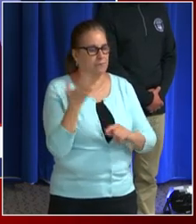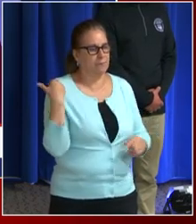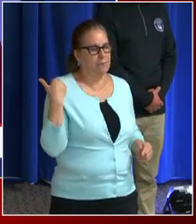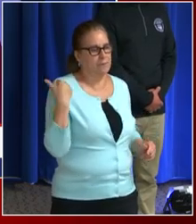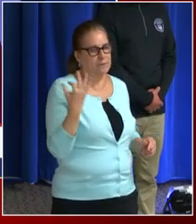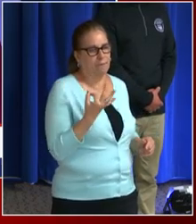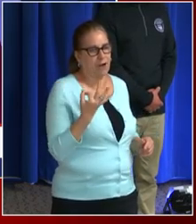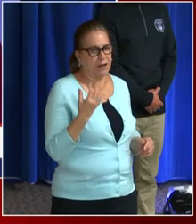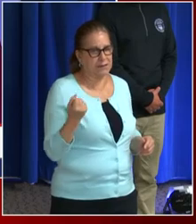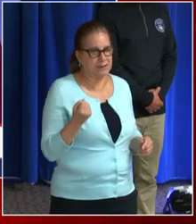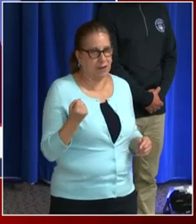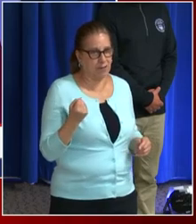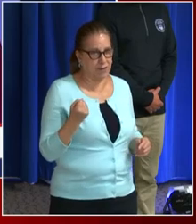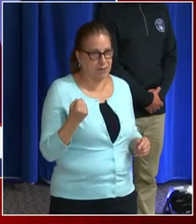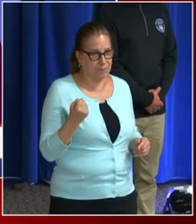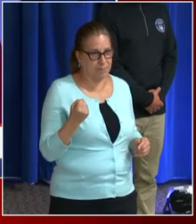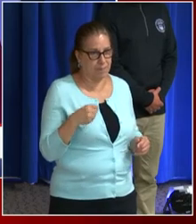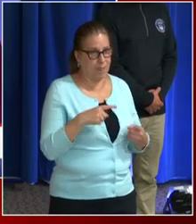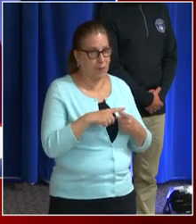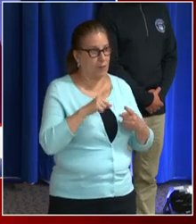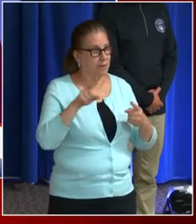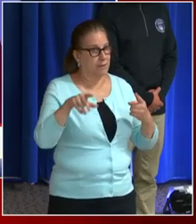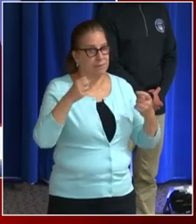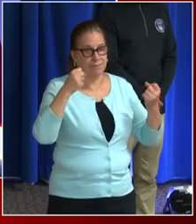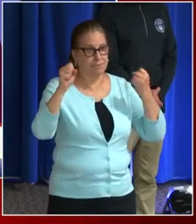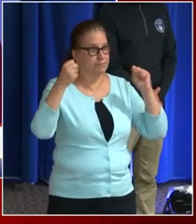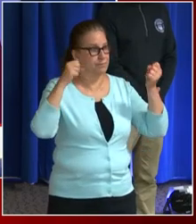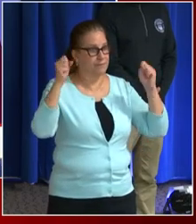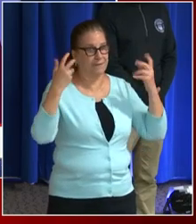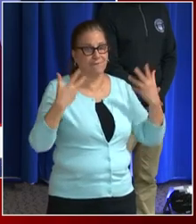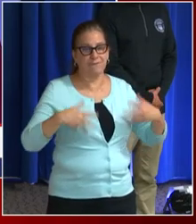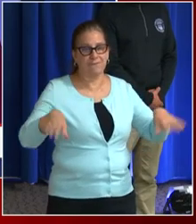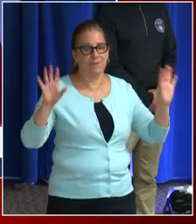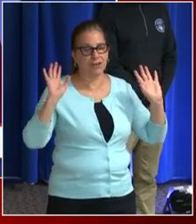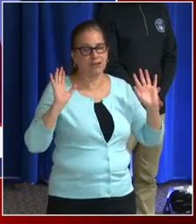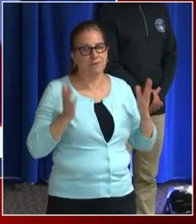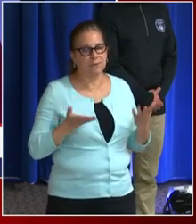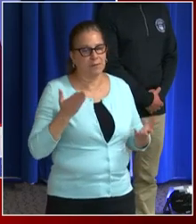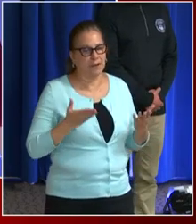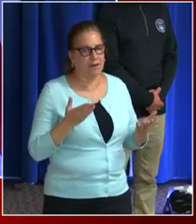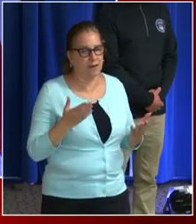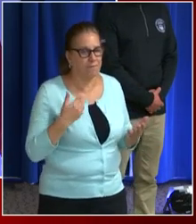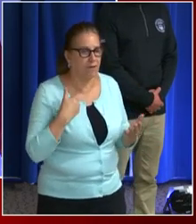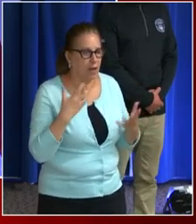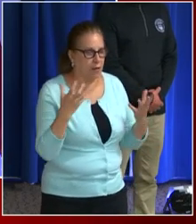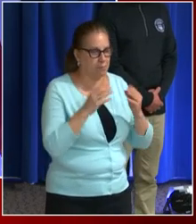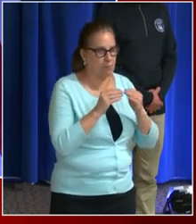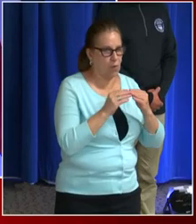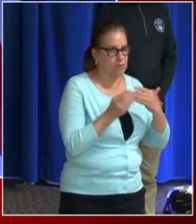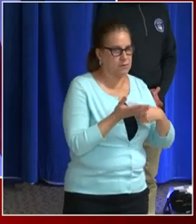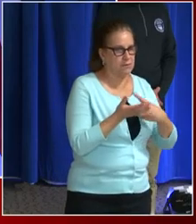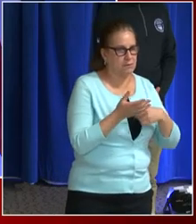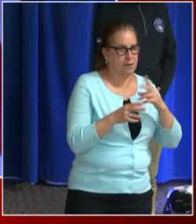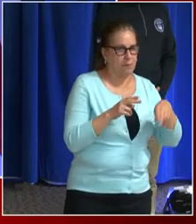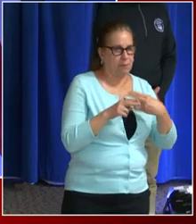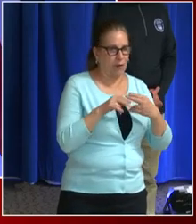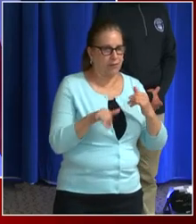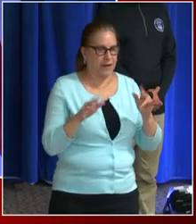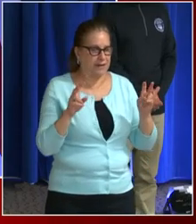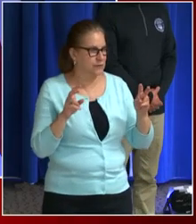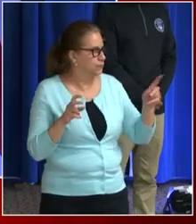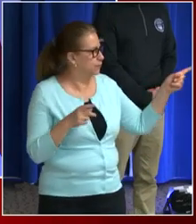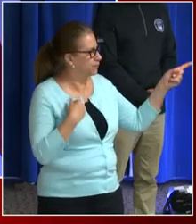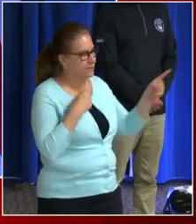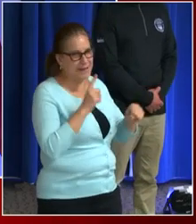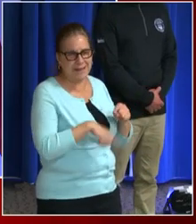we're done with this operational period, there'll be a lot of discussions about that issue. And so I can't really comment on